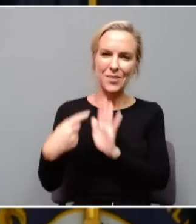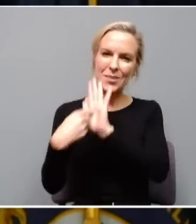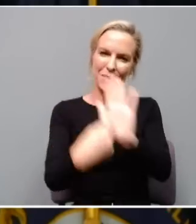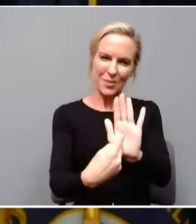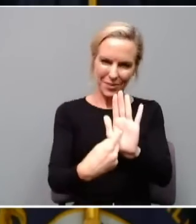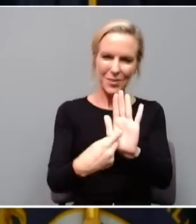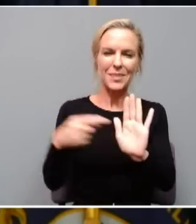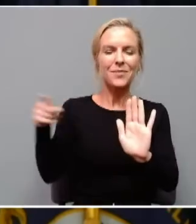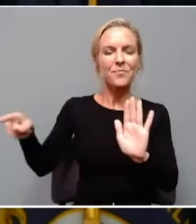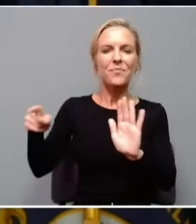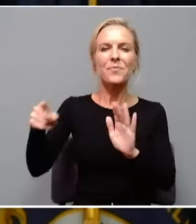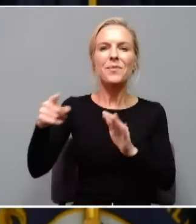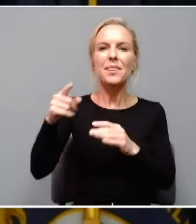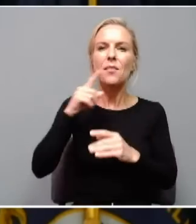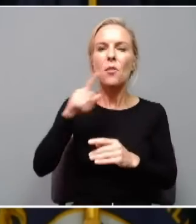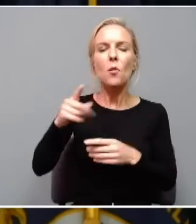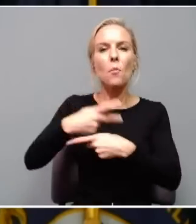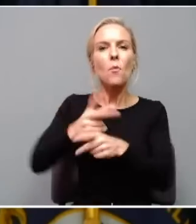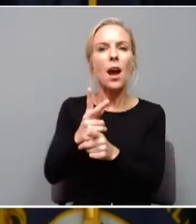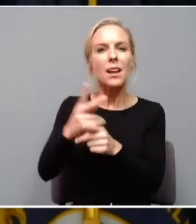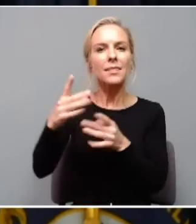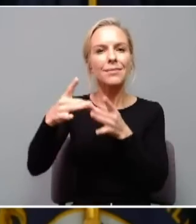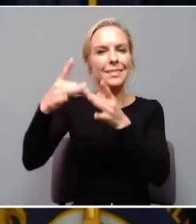Product Development, to walk you through the product.